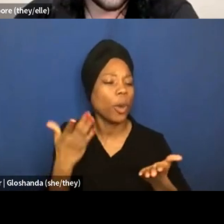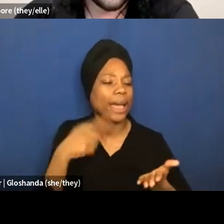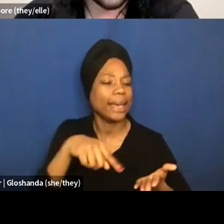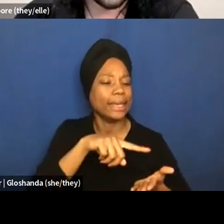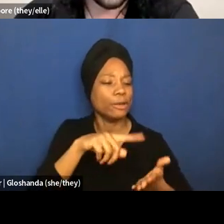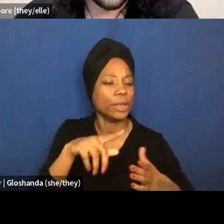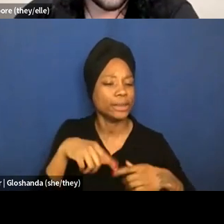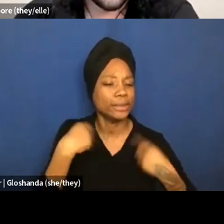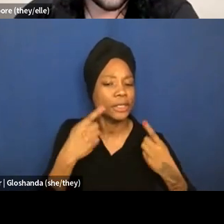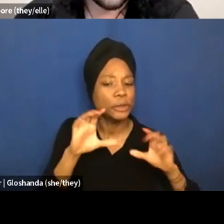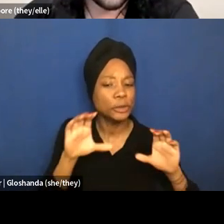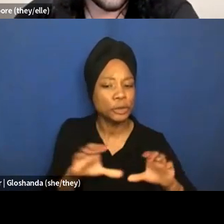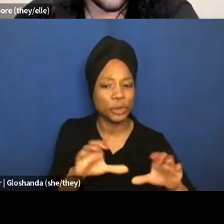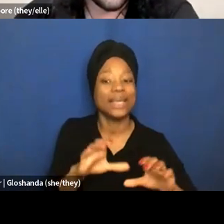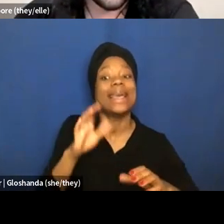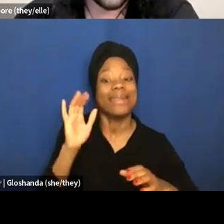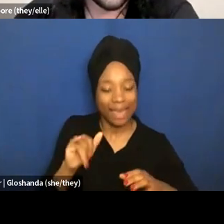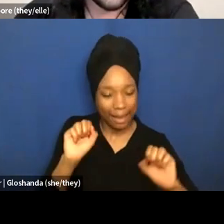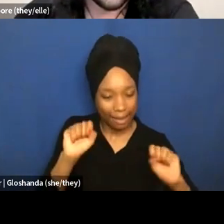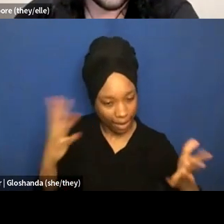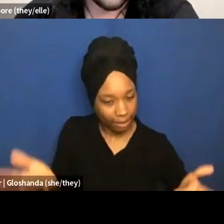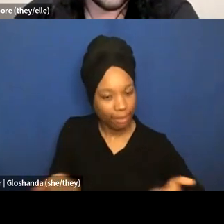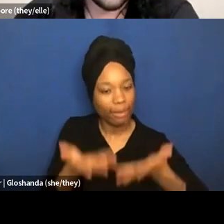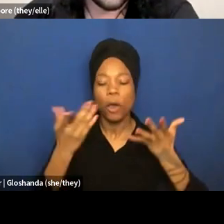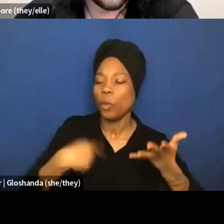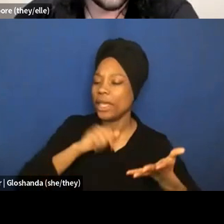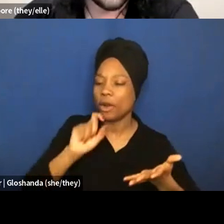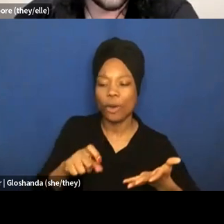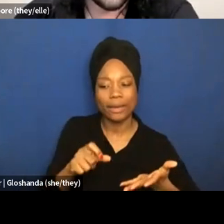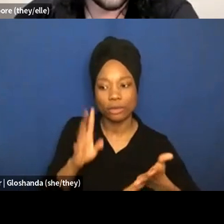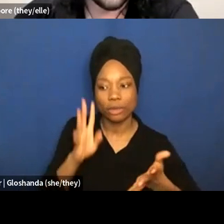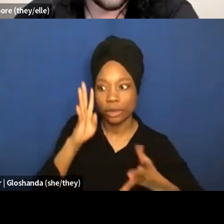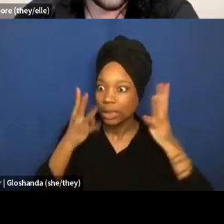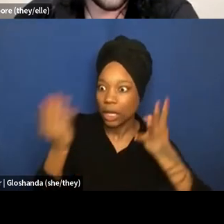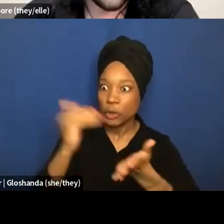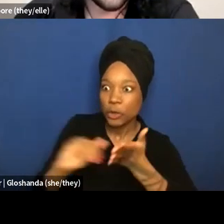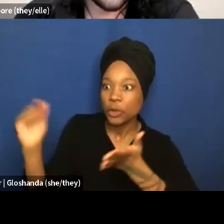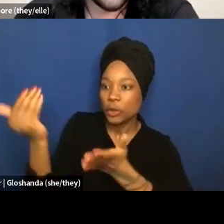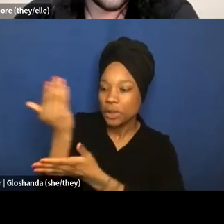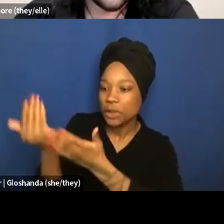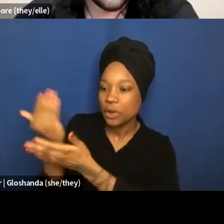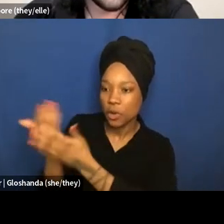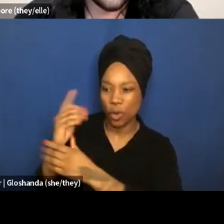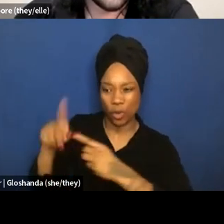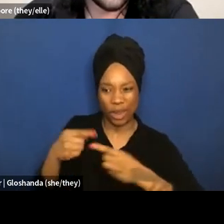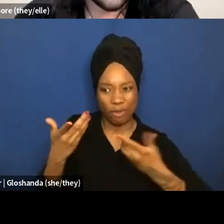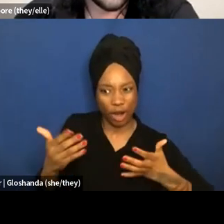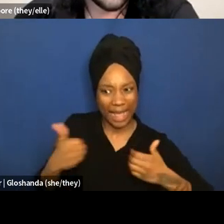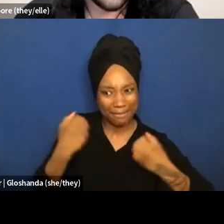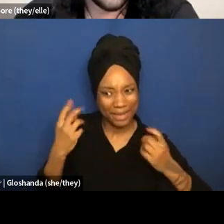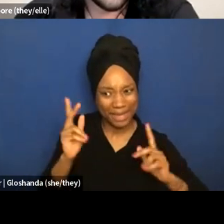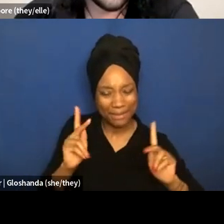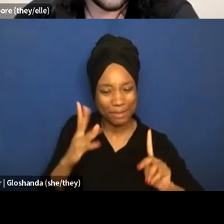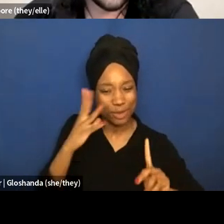wheel while so many of our folks are being harmed. So really doing our diligence to